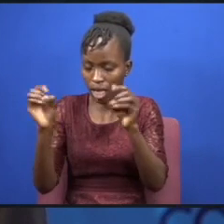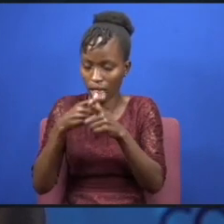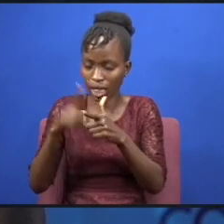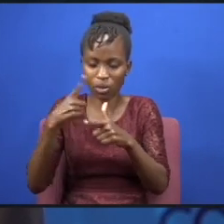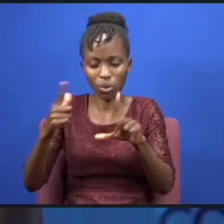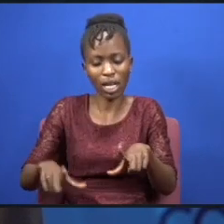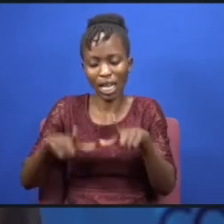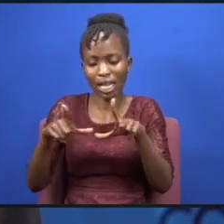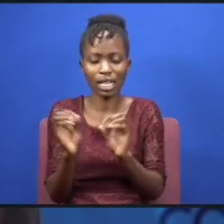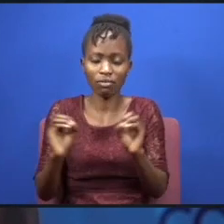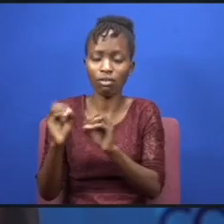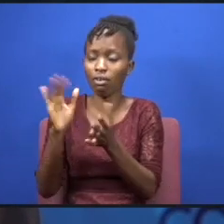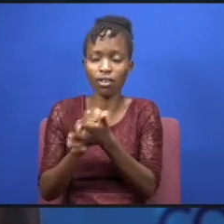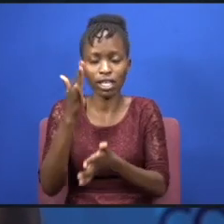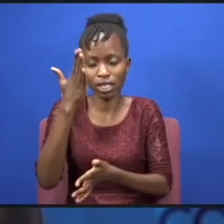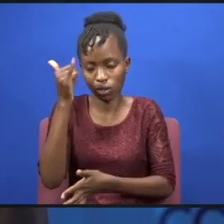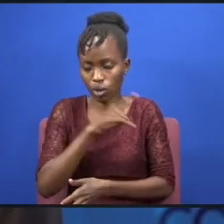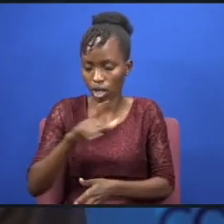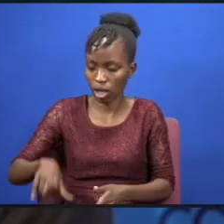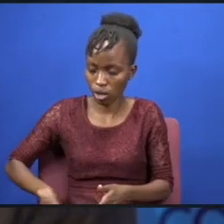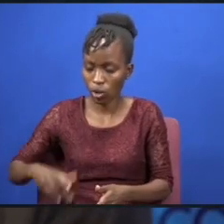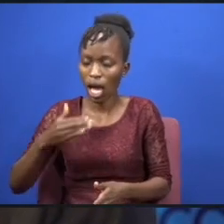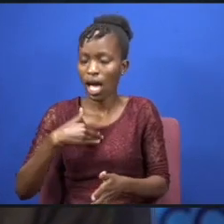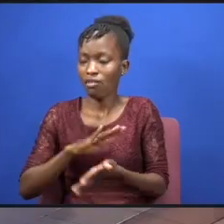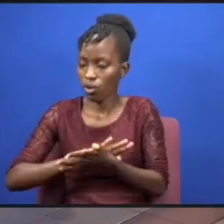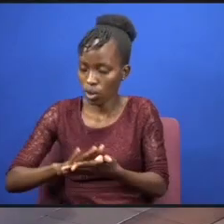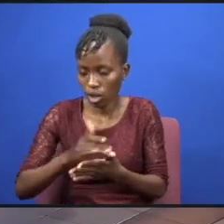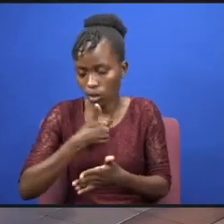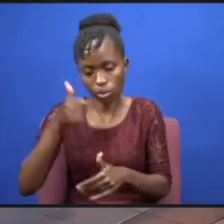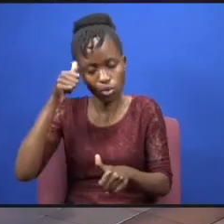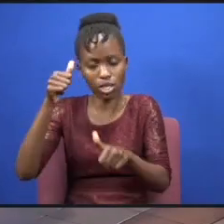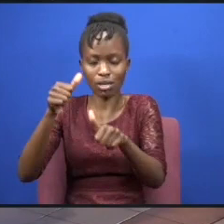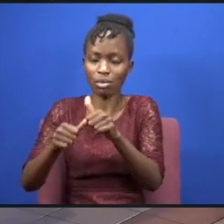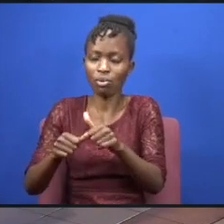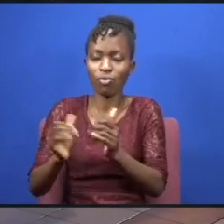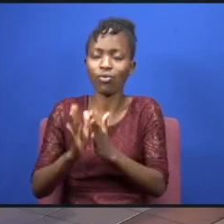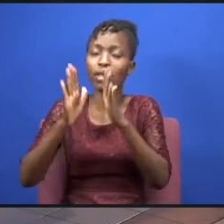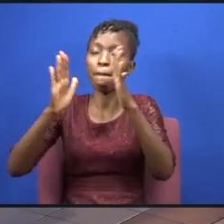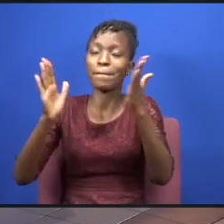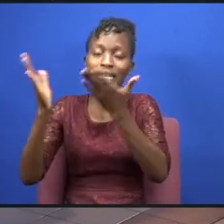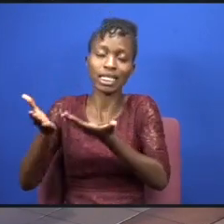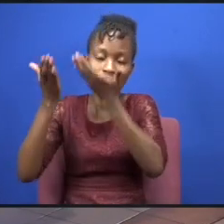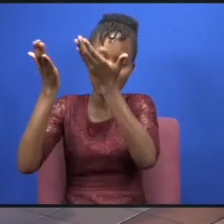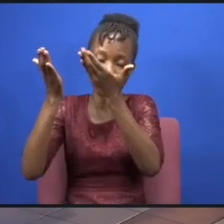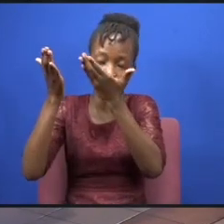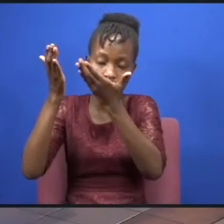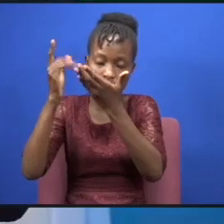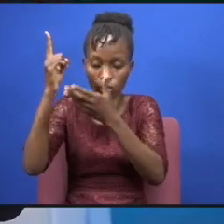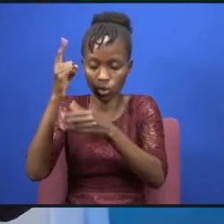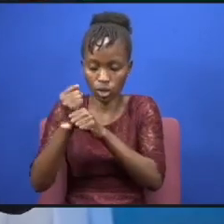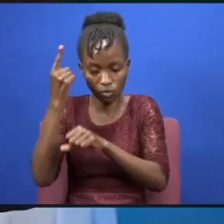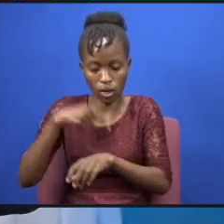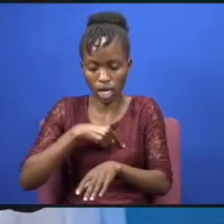here today. And that is why, Lord, we hold this communion in remembrance of that great sacrifice that you did.